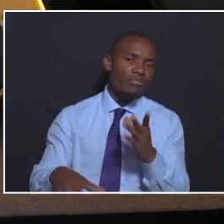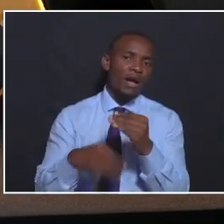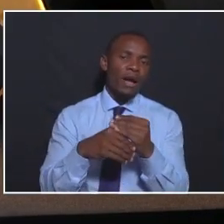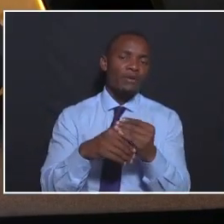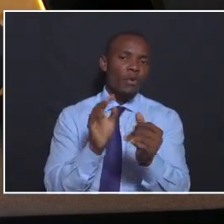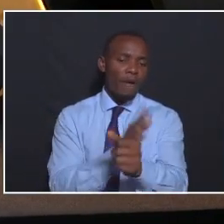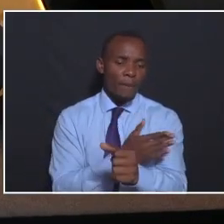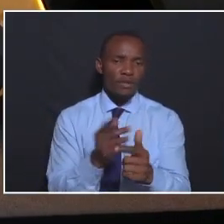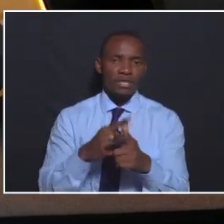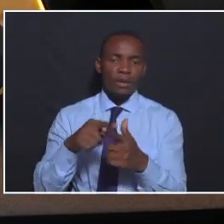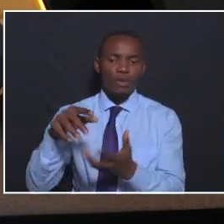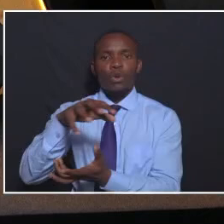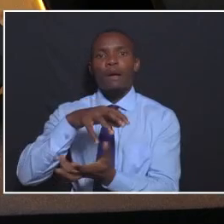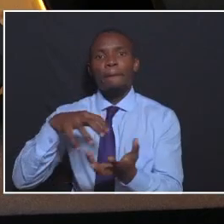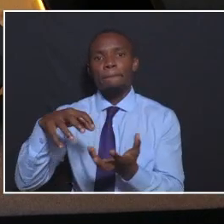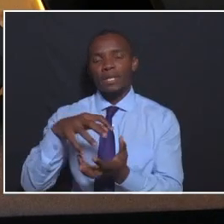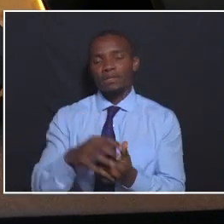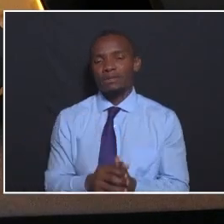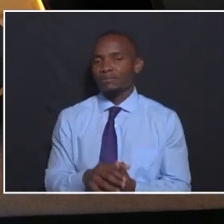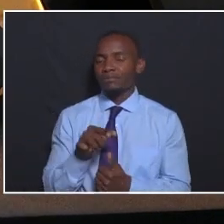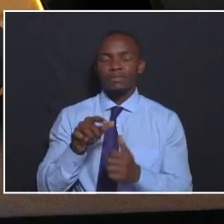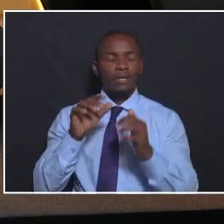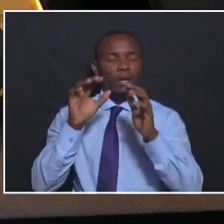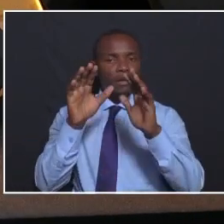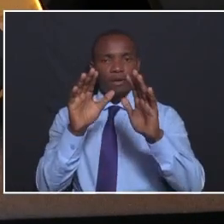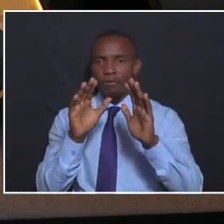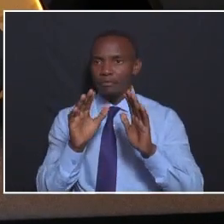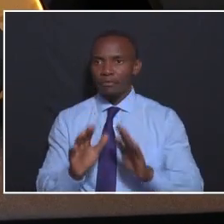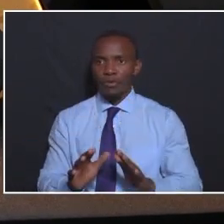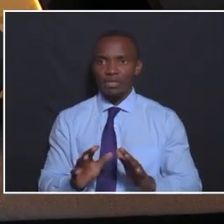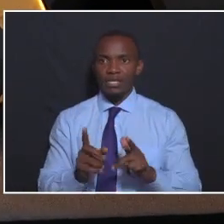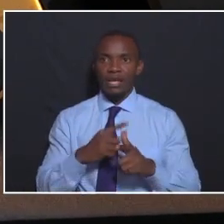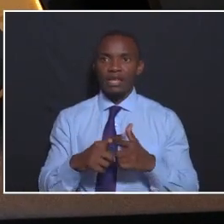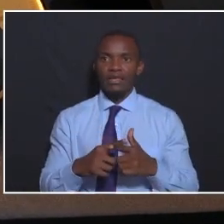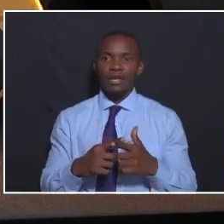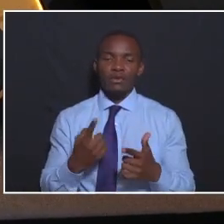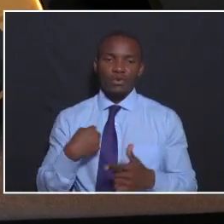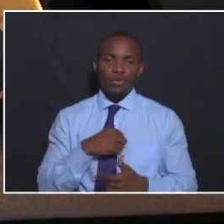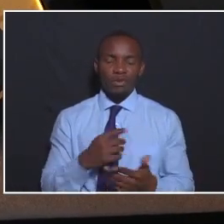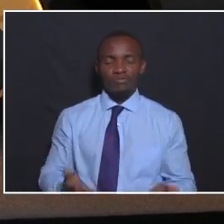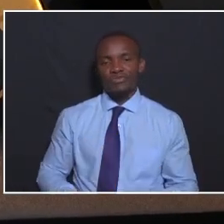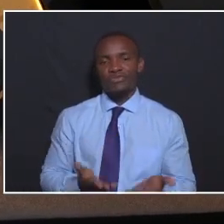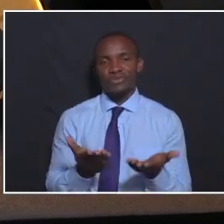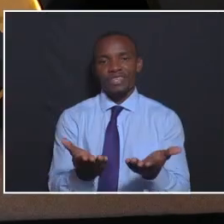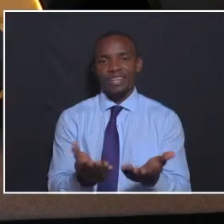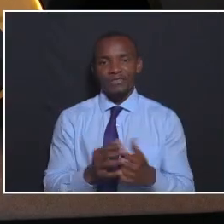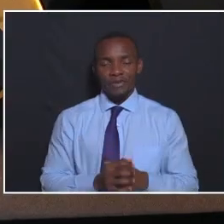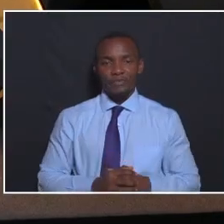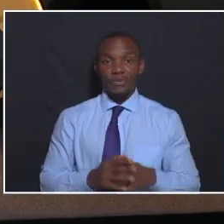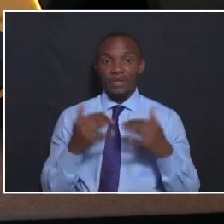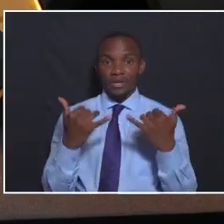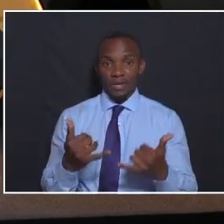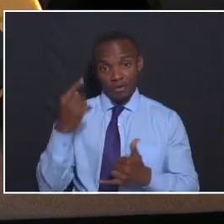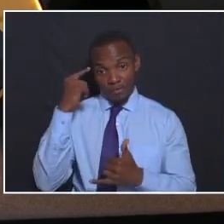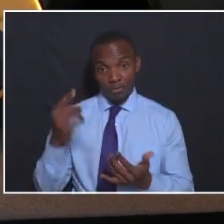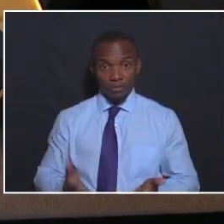mix. These are very crucial stages. And then we deliver. And now, in terms of delivery, you have